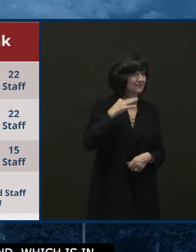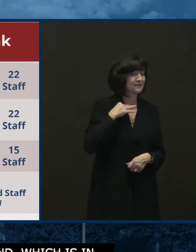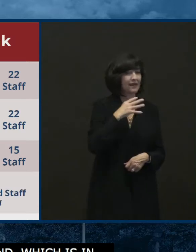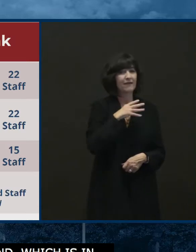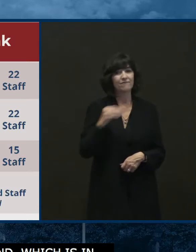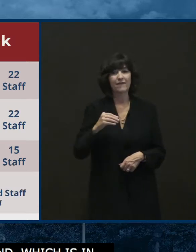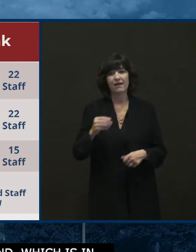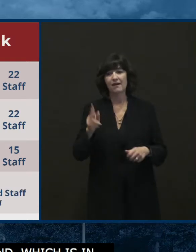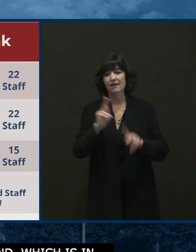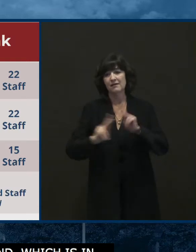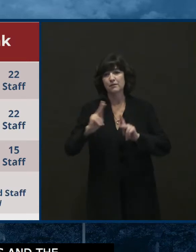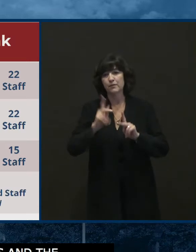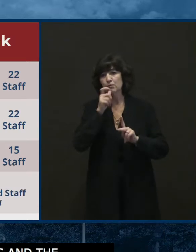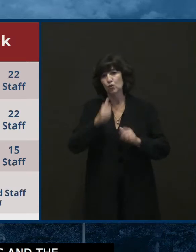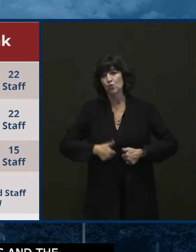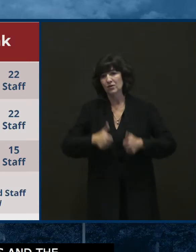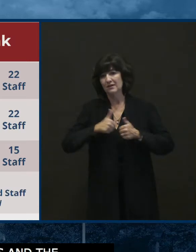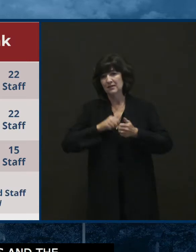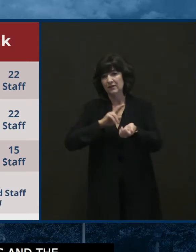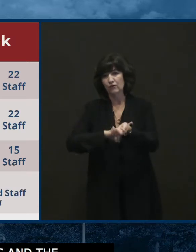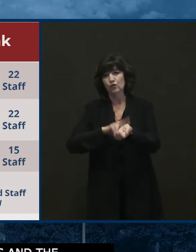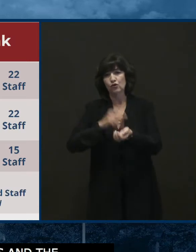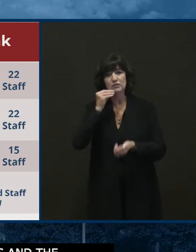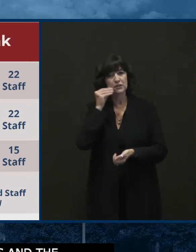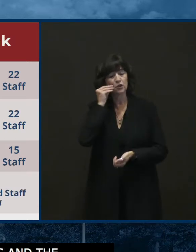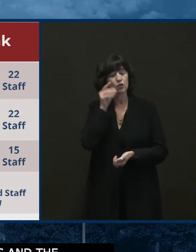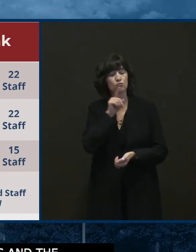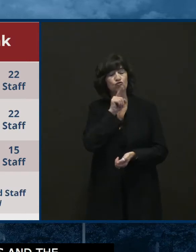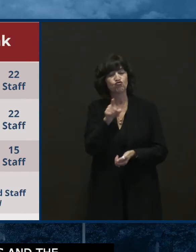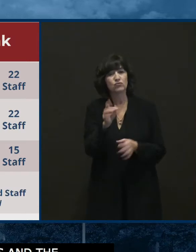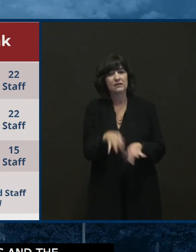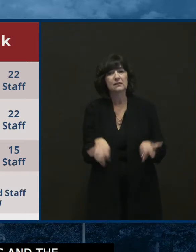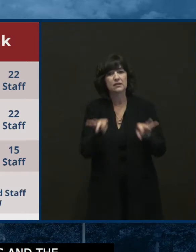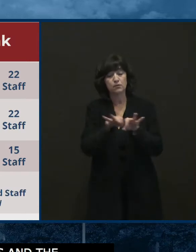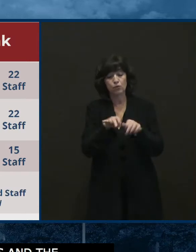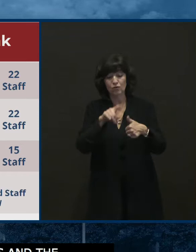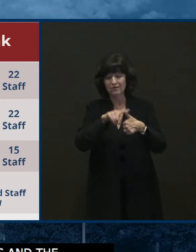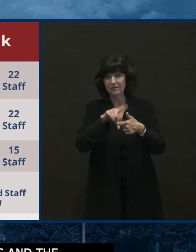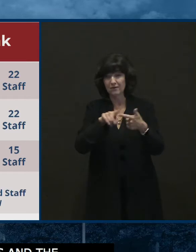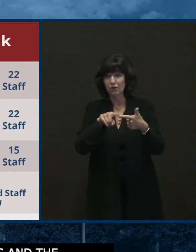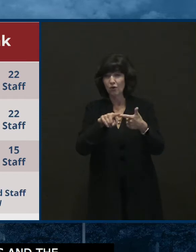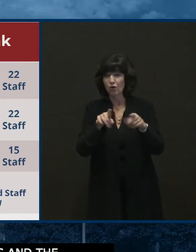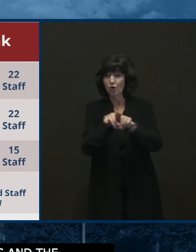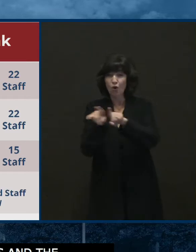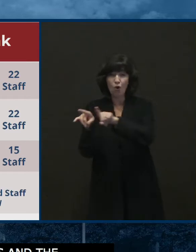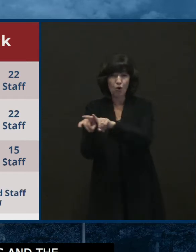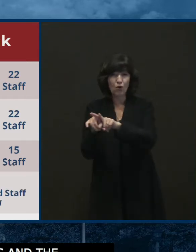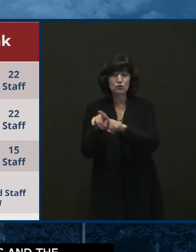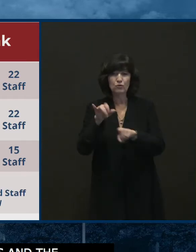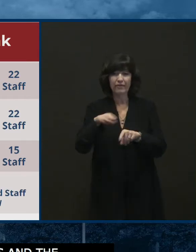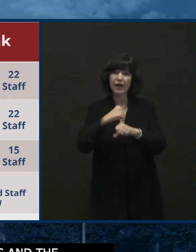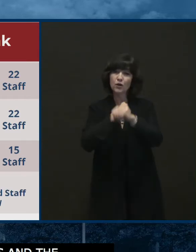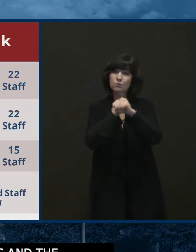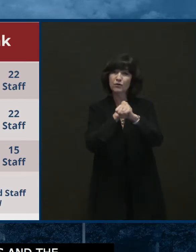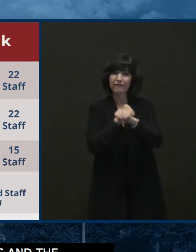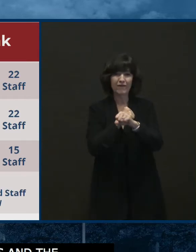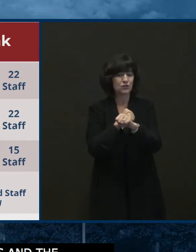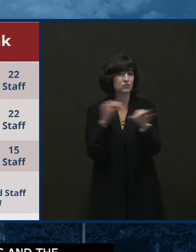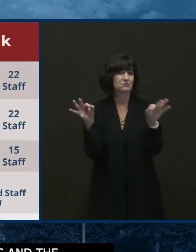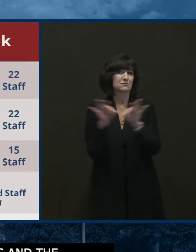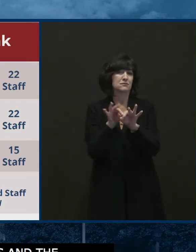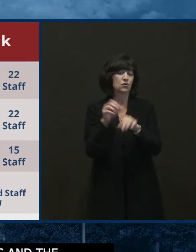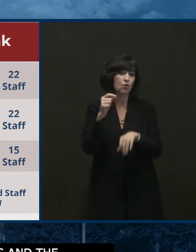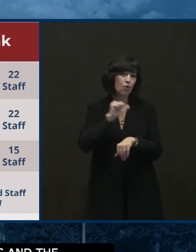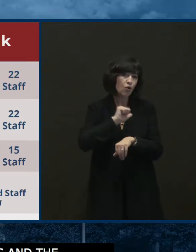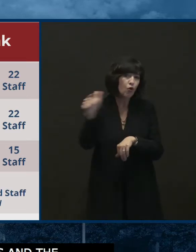prevention approaches that are critical, whether it's appropriate PPE at all times, and making sure